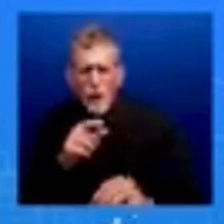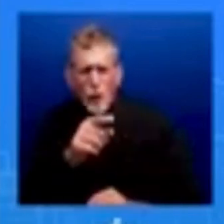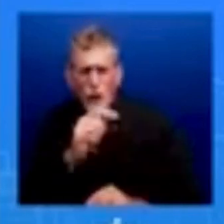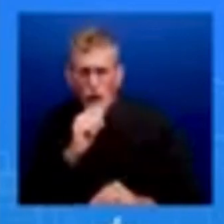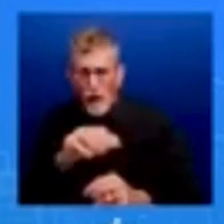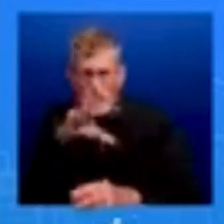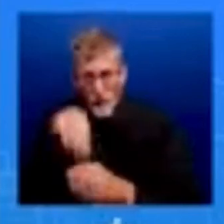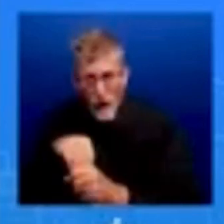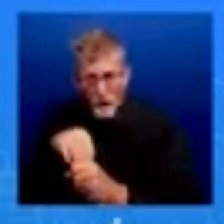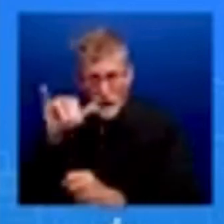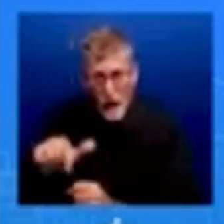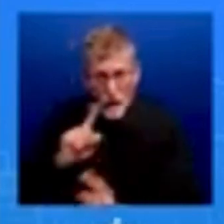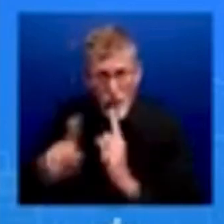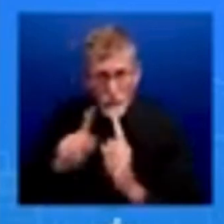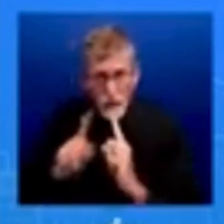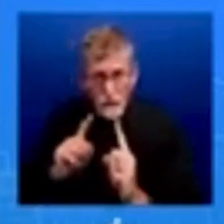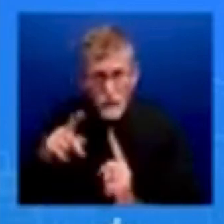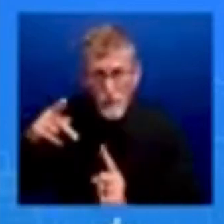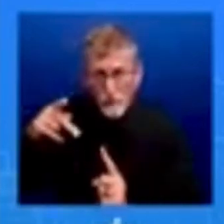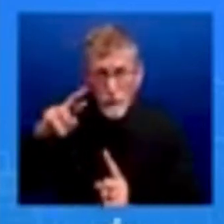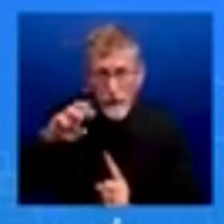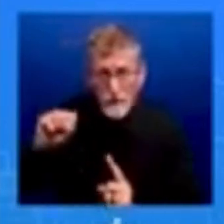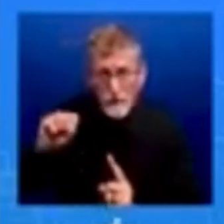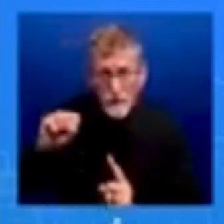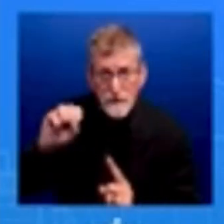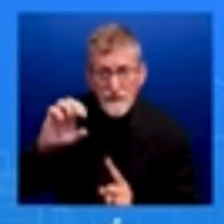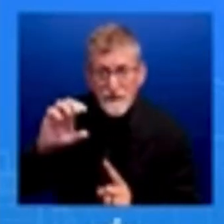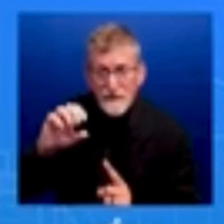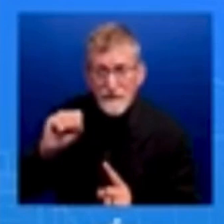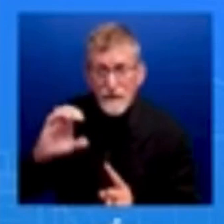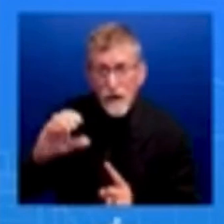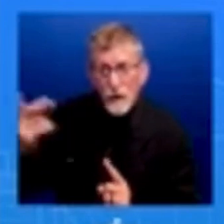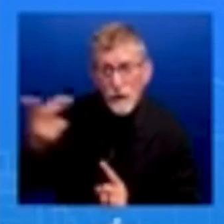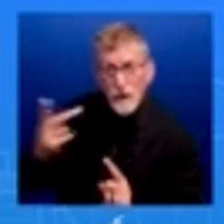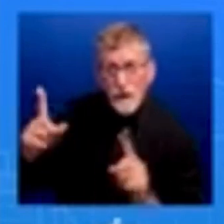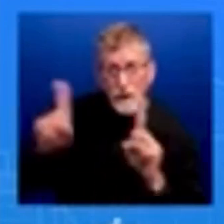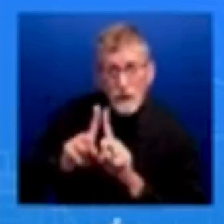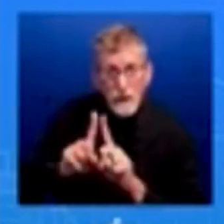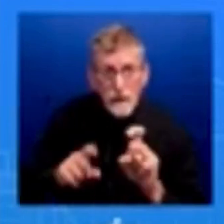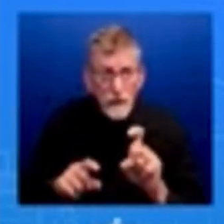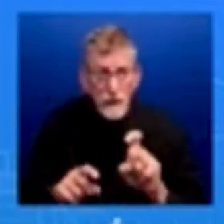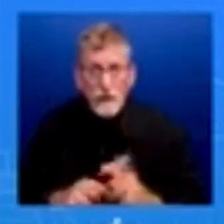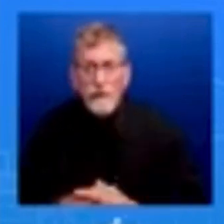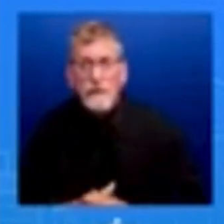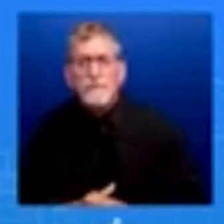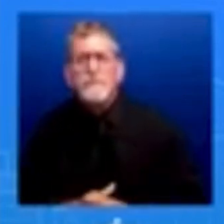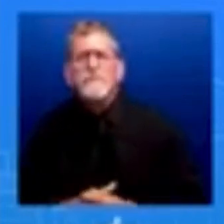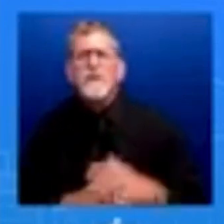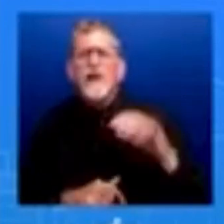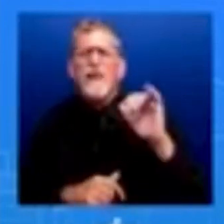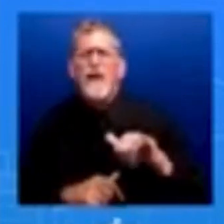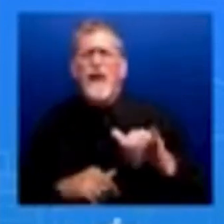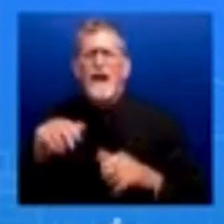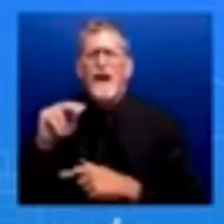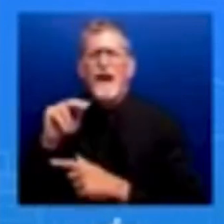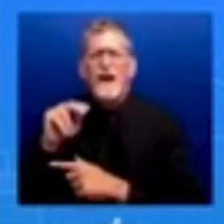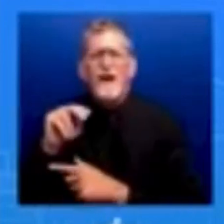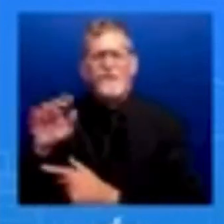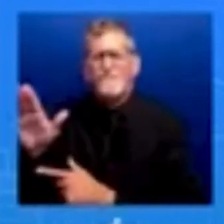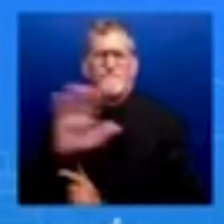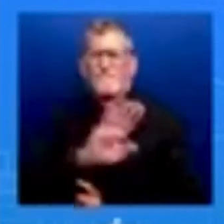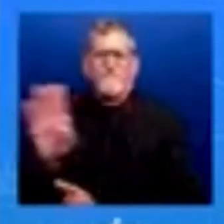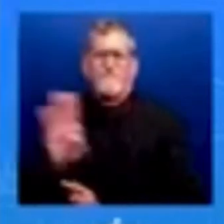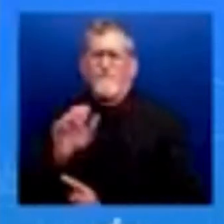Diplomatic conversation with another country? That goes through the NSC. Okay, thank you. Ms. Karine, Senator Tester said today